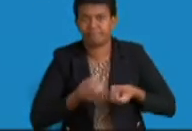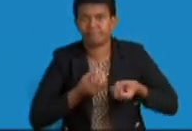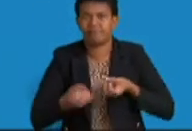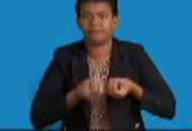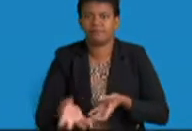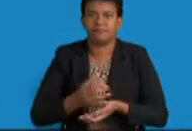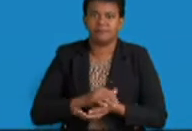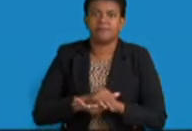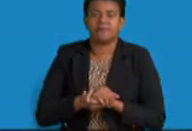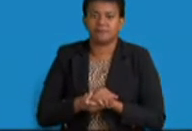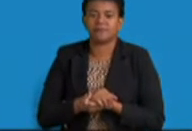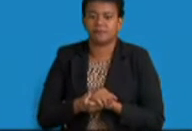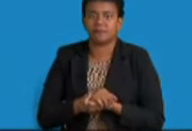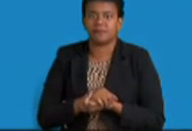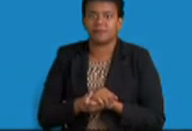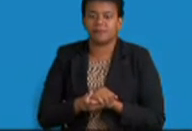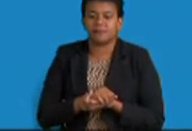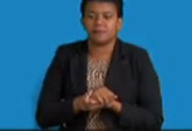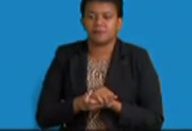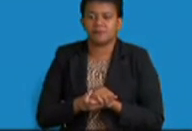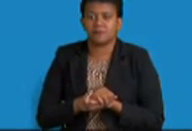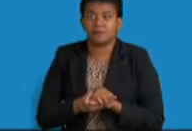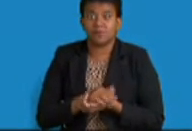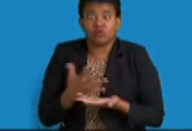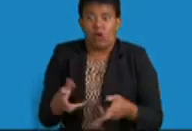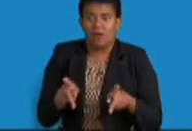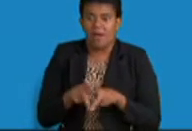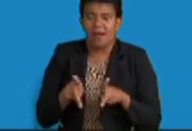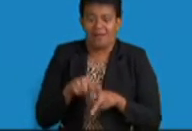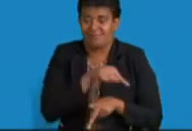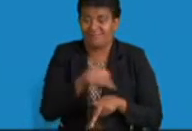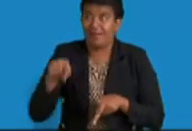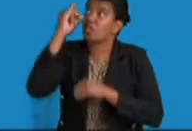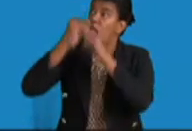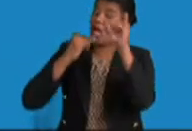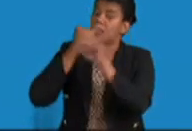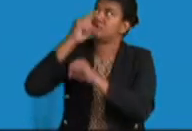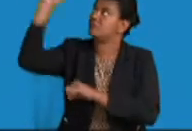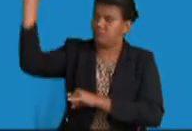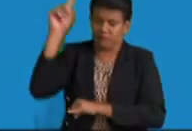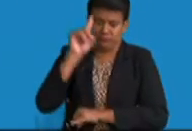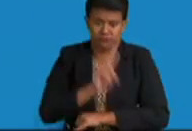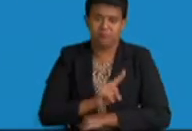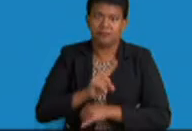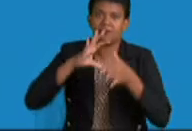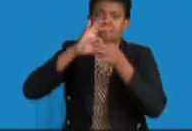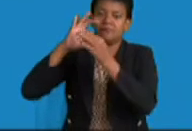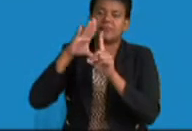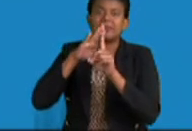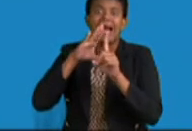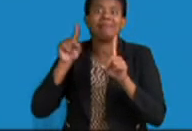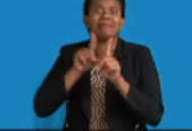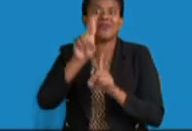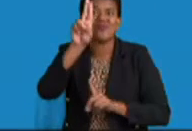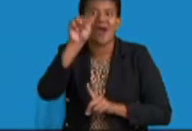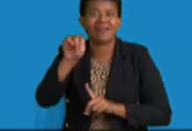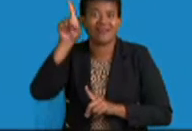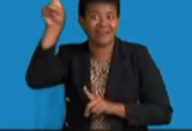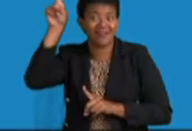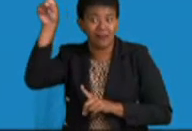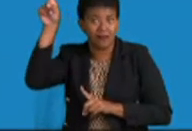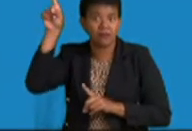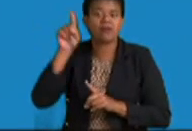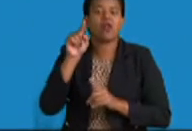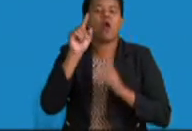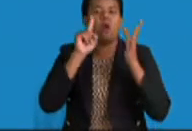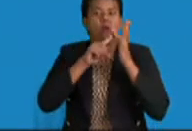players. Partnerships with international and development organizations like the UN, OCHA,